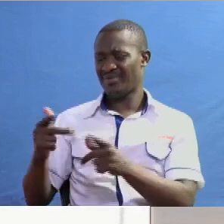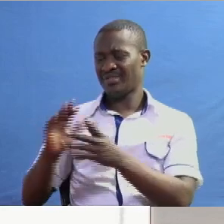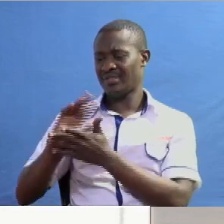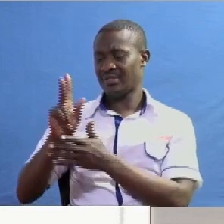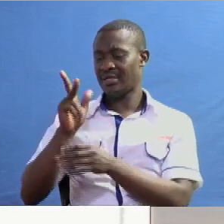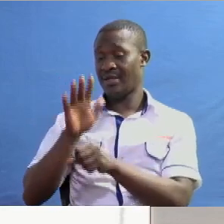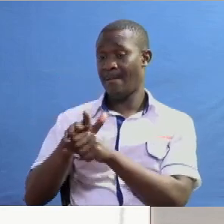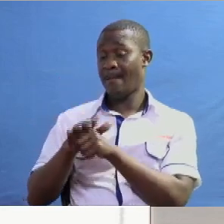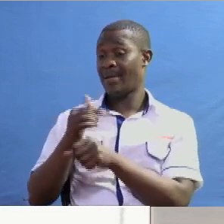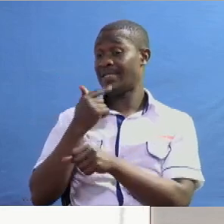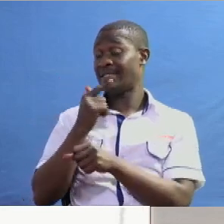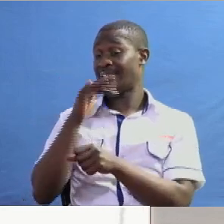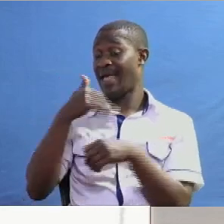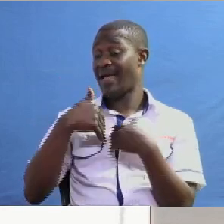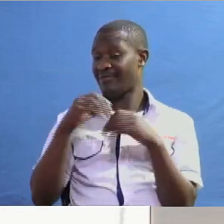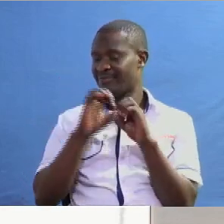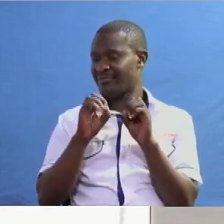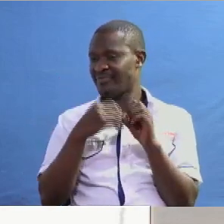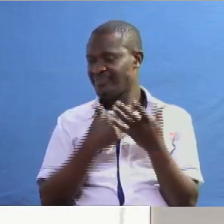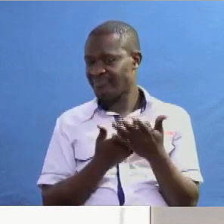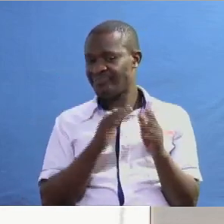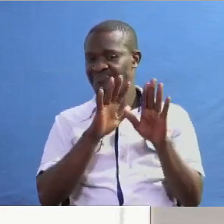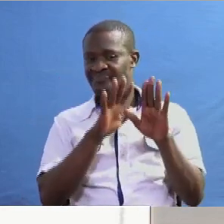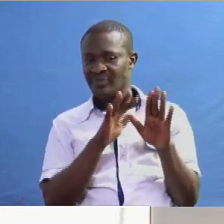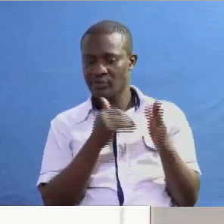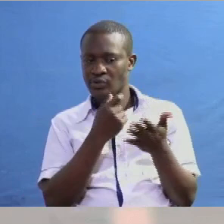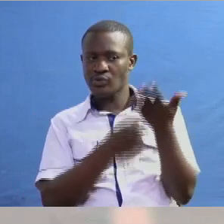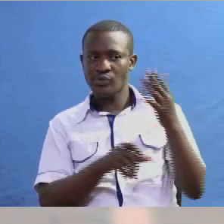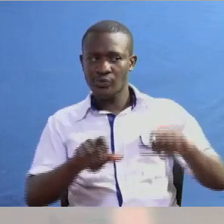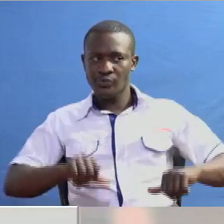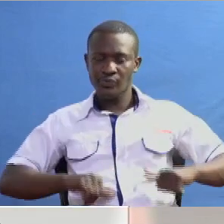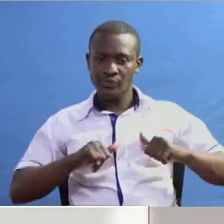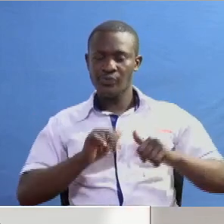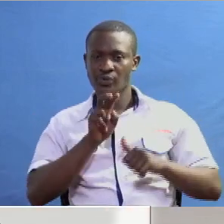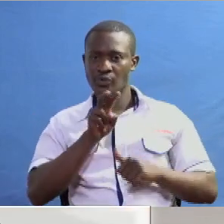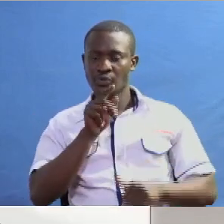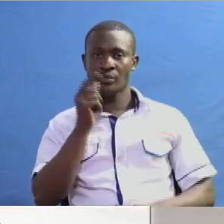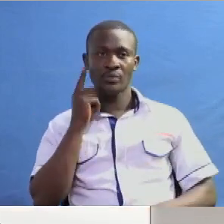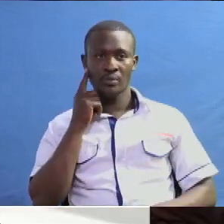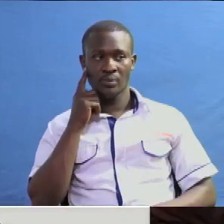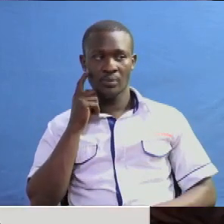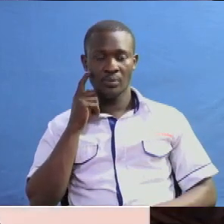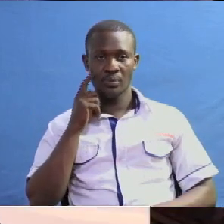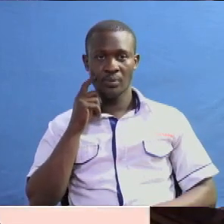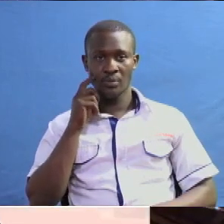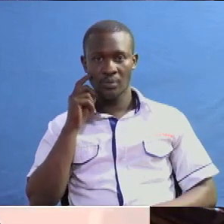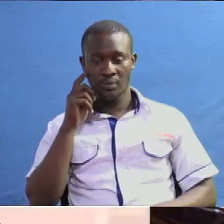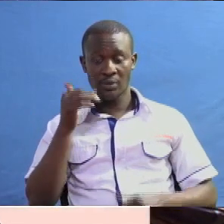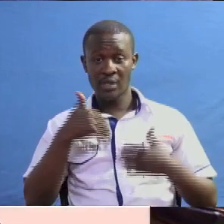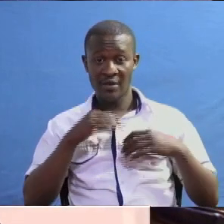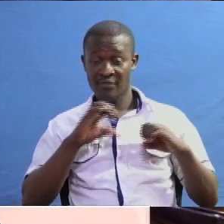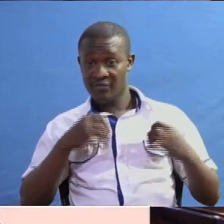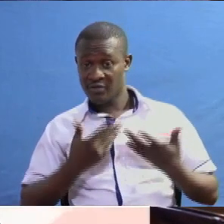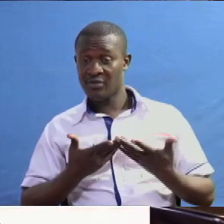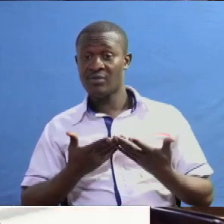with many complaining about the lack of emphasis on the cost of living in the NADCO report. Take a look. The lack of emphasis